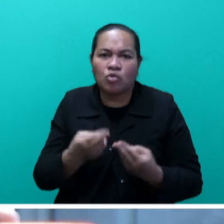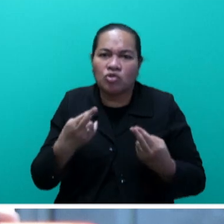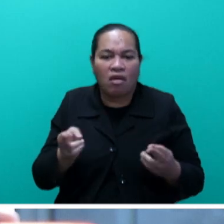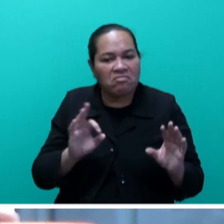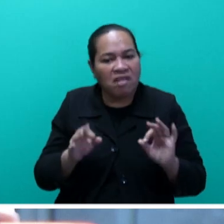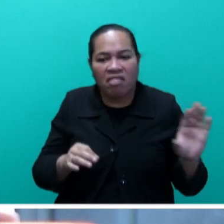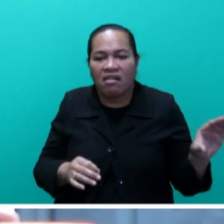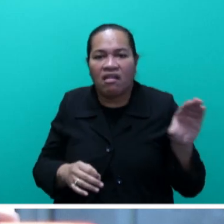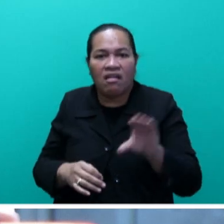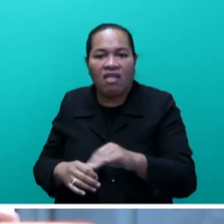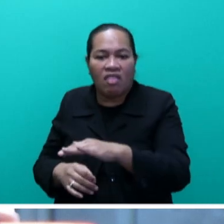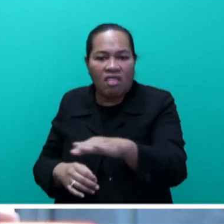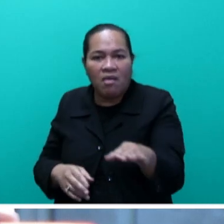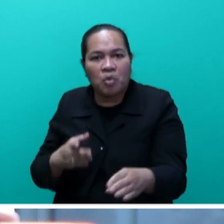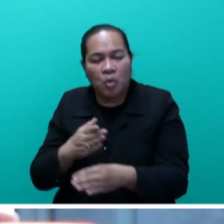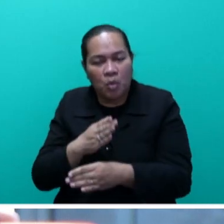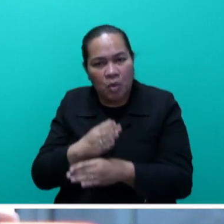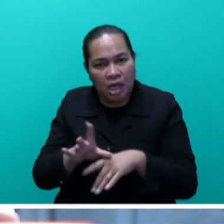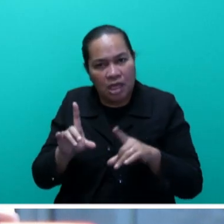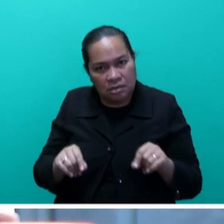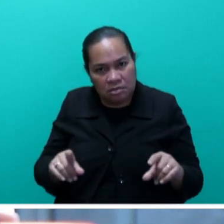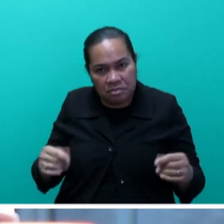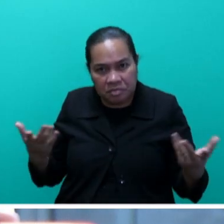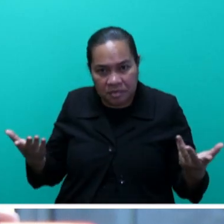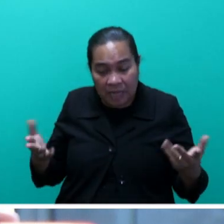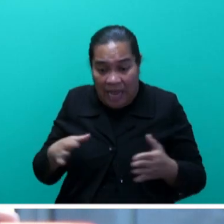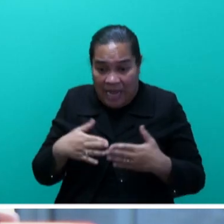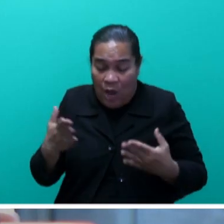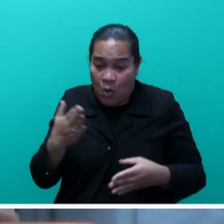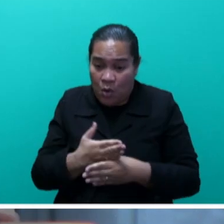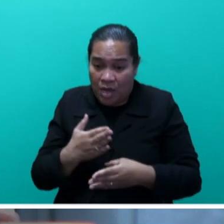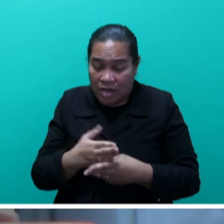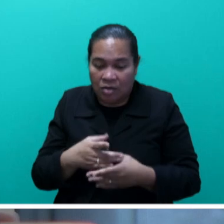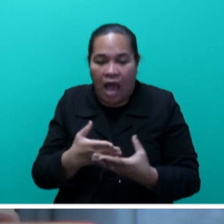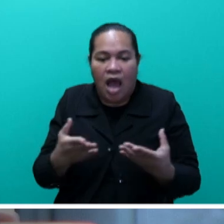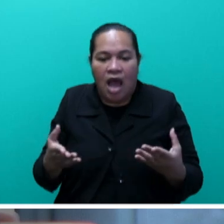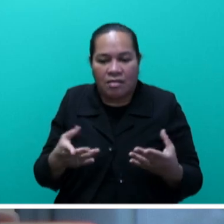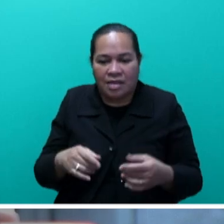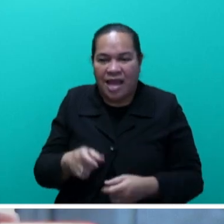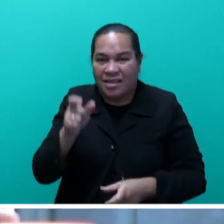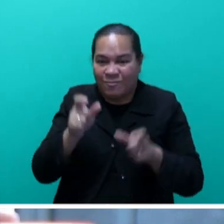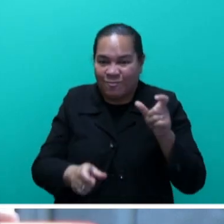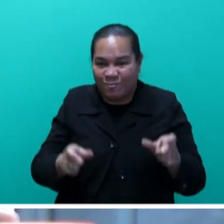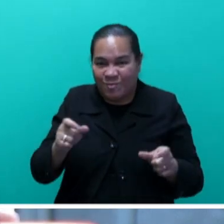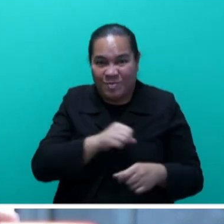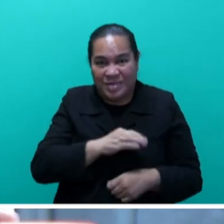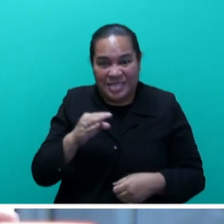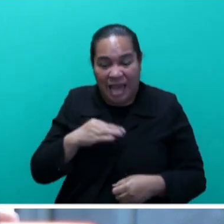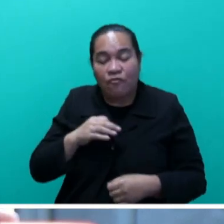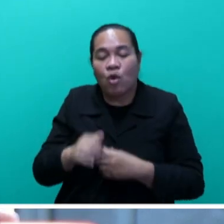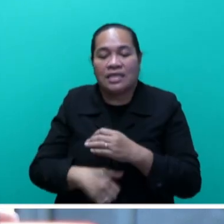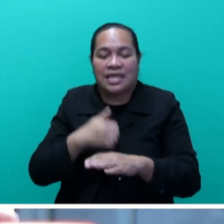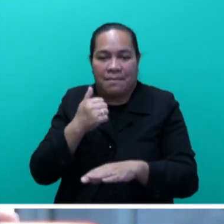help with the functioning of the council. We are currently working on recruiting the relevant personnel to help in establishing the council